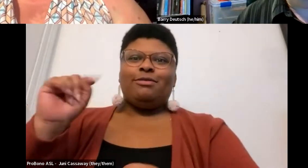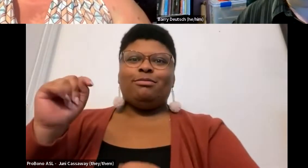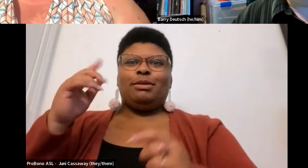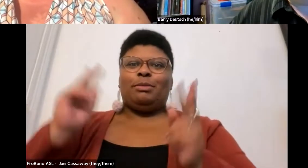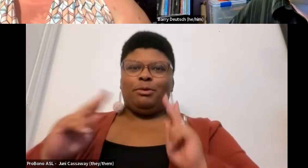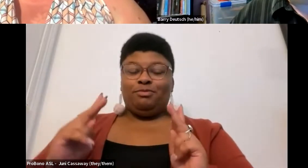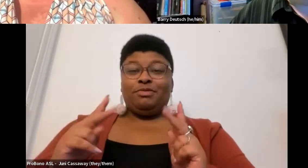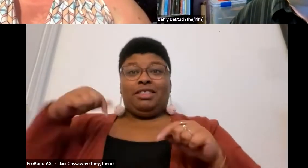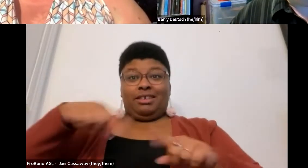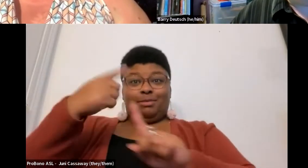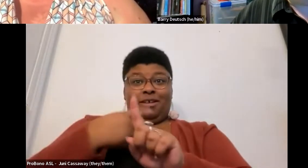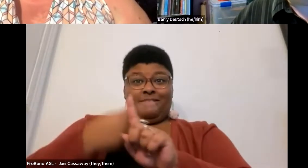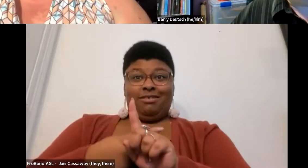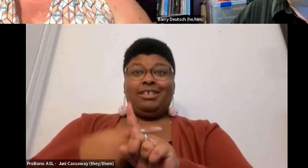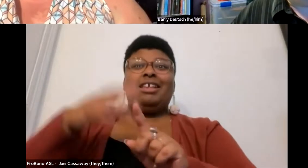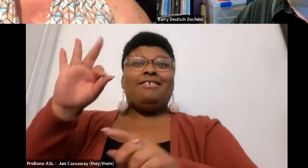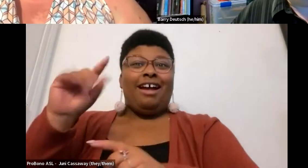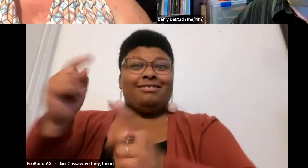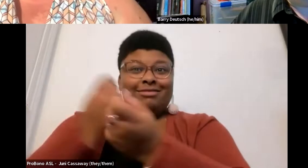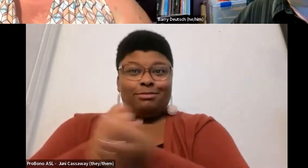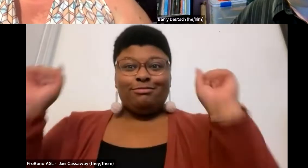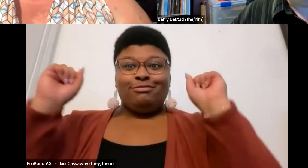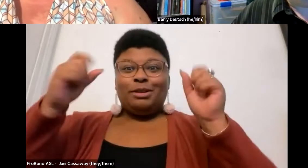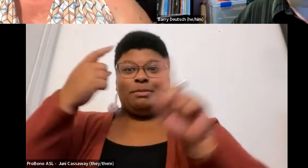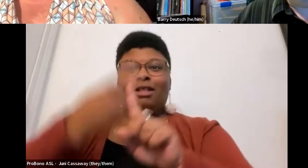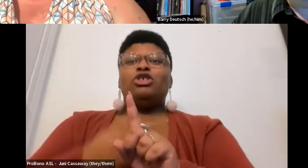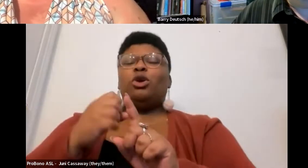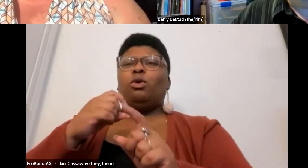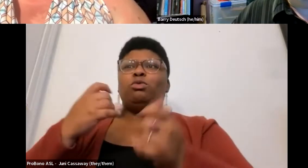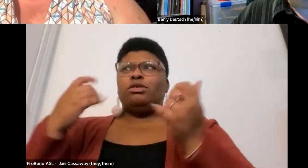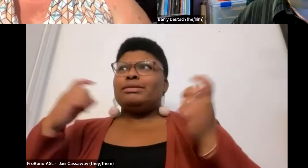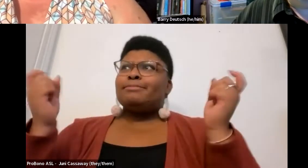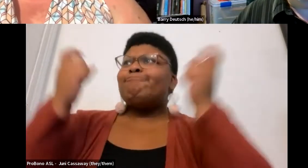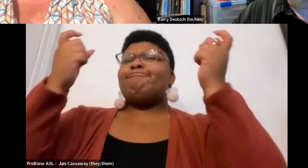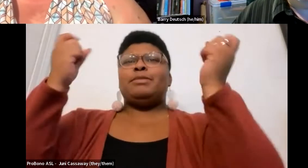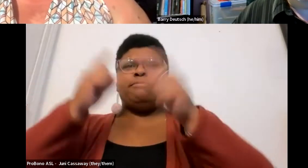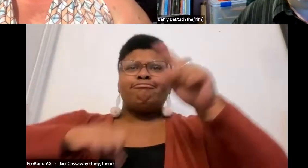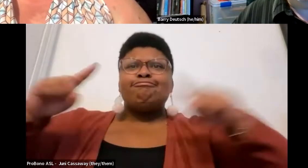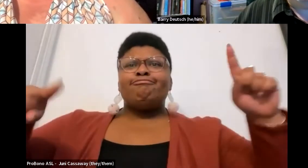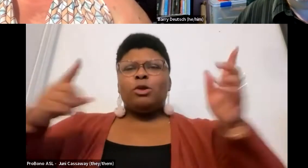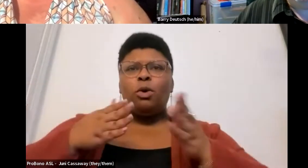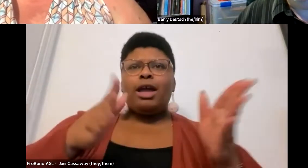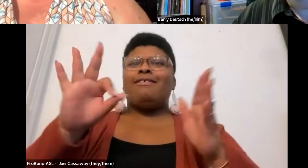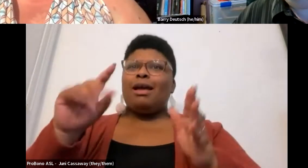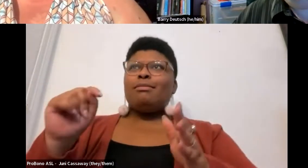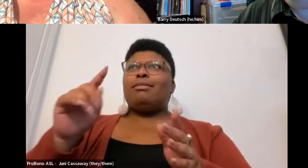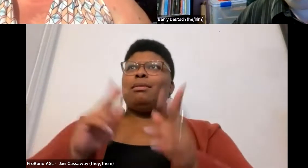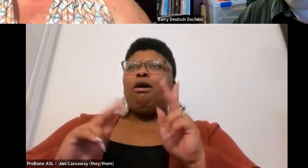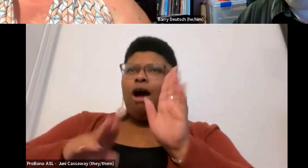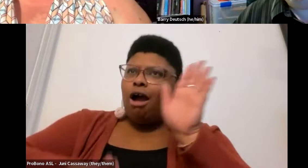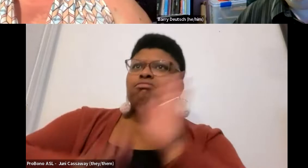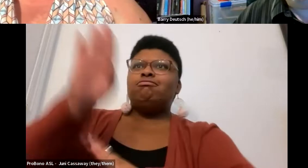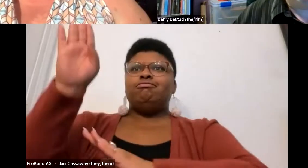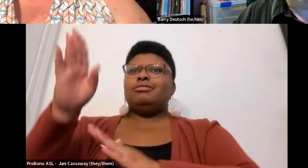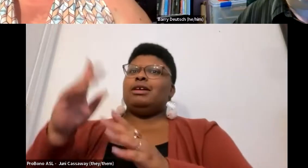have been celebrating the many ways that fat people thrive in spite of the challenges that we face because of